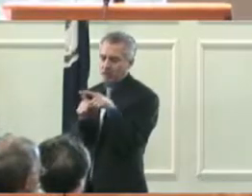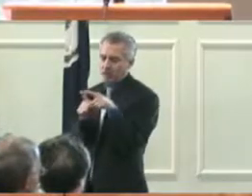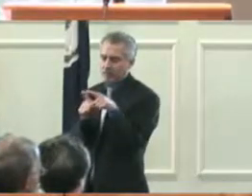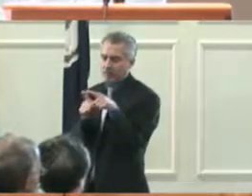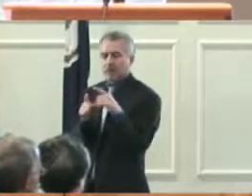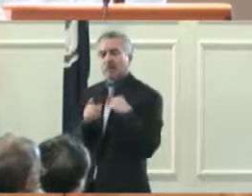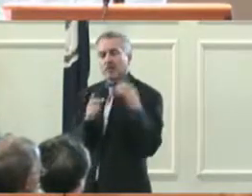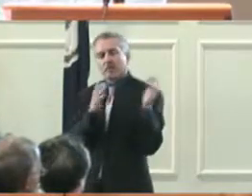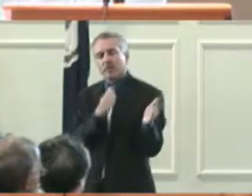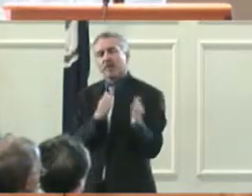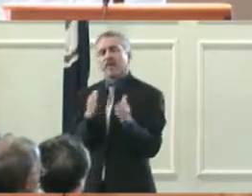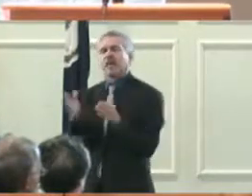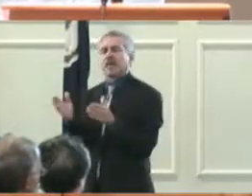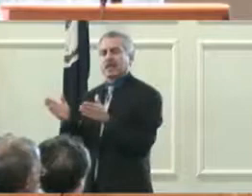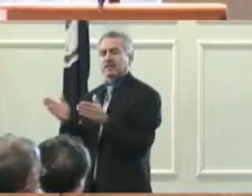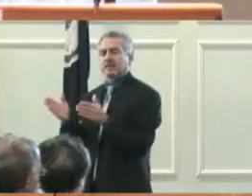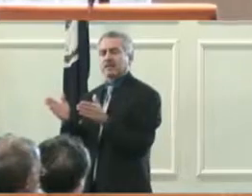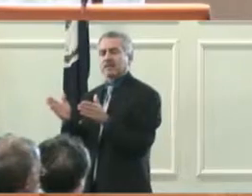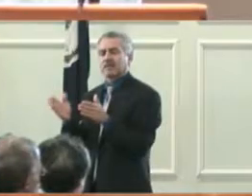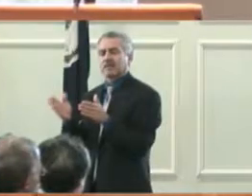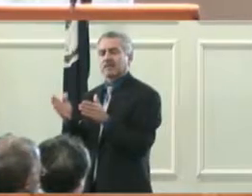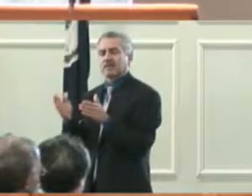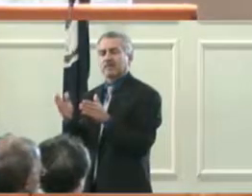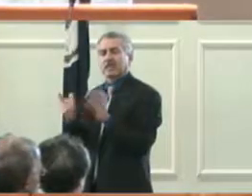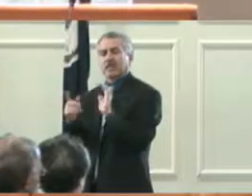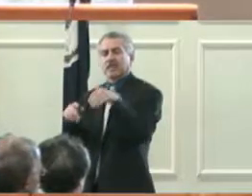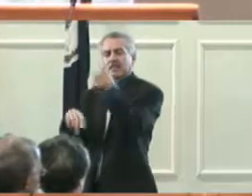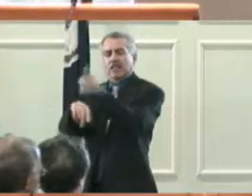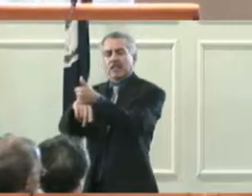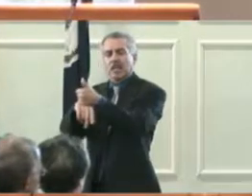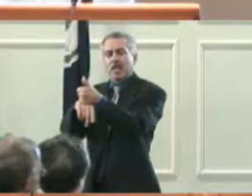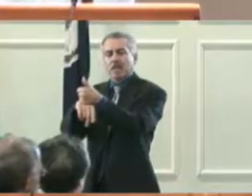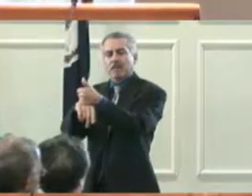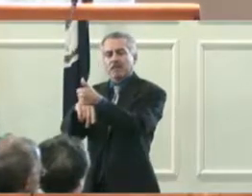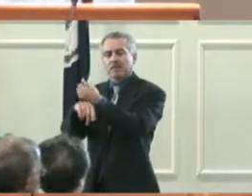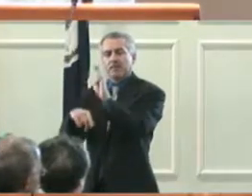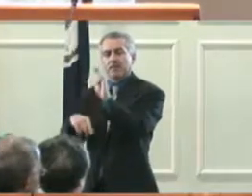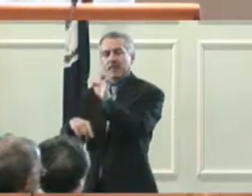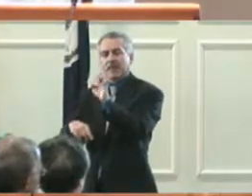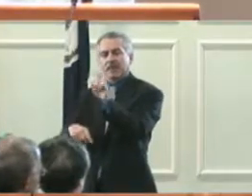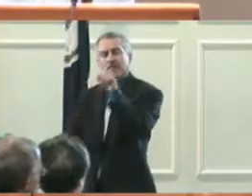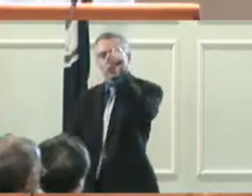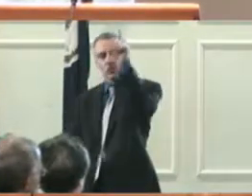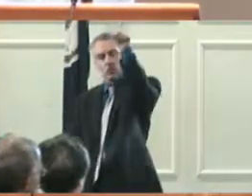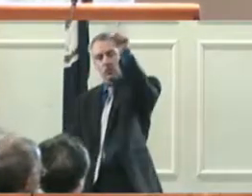plan. A rescue plan that was formulated a long time ago.